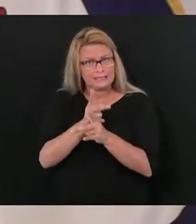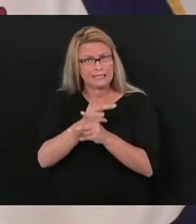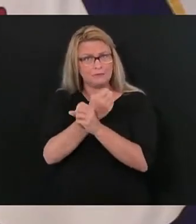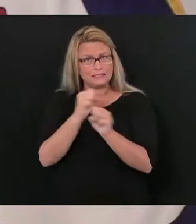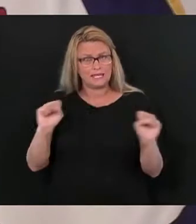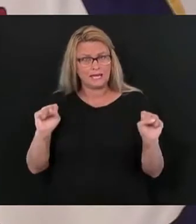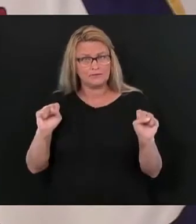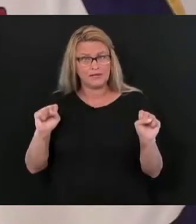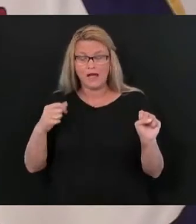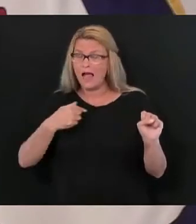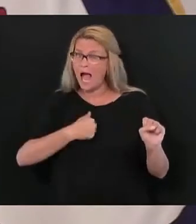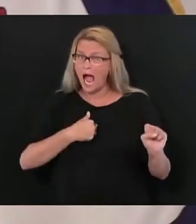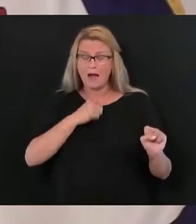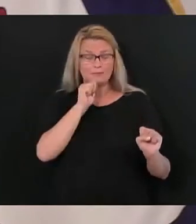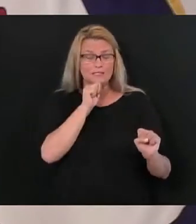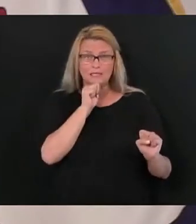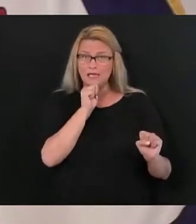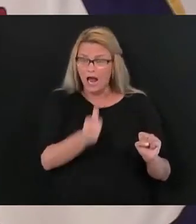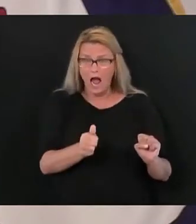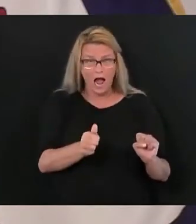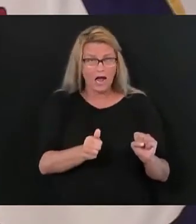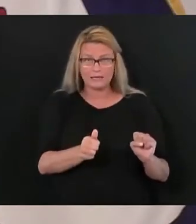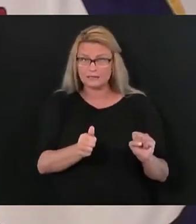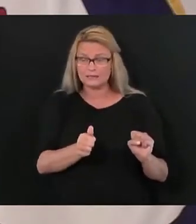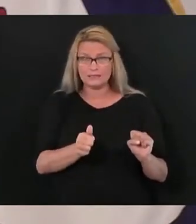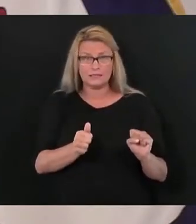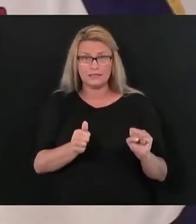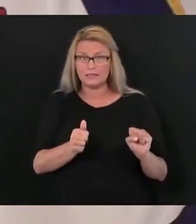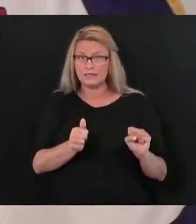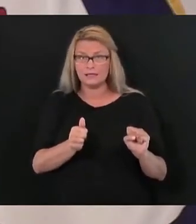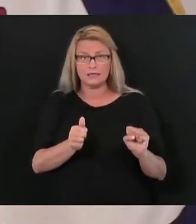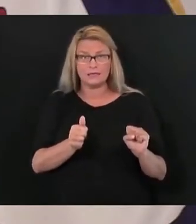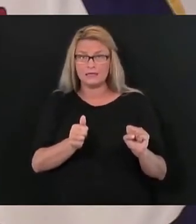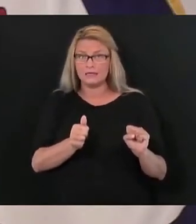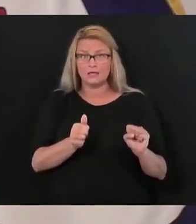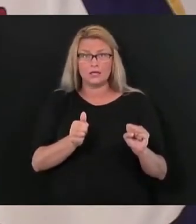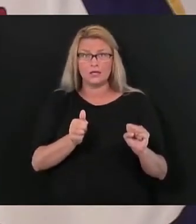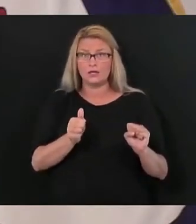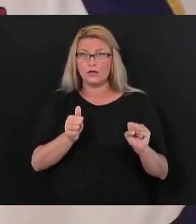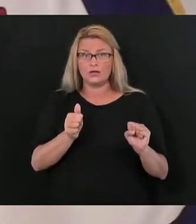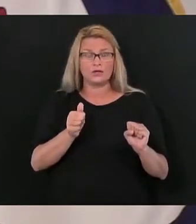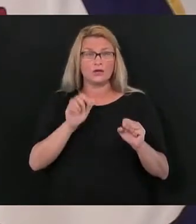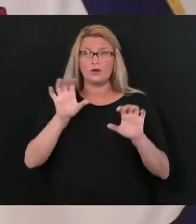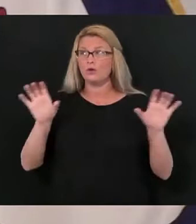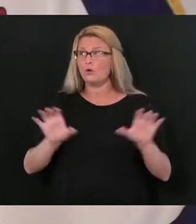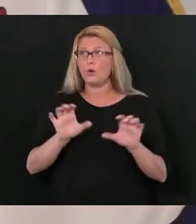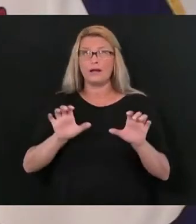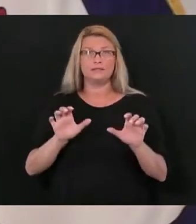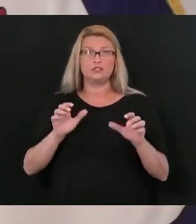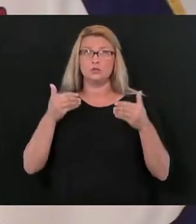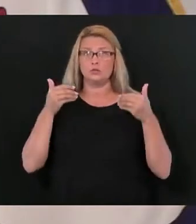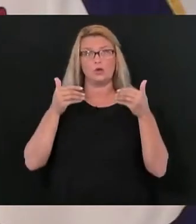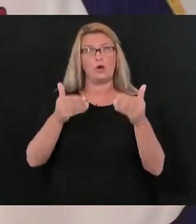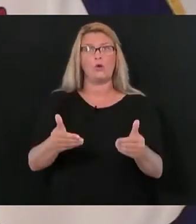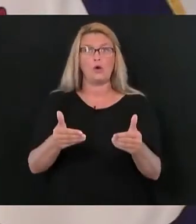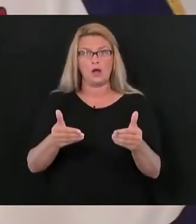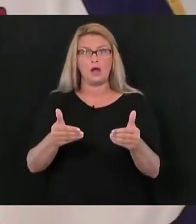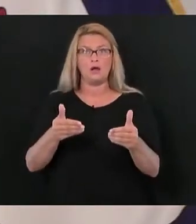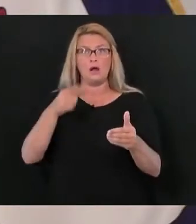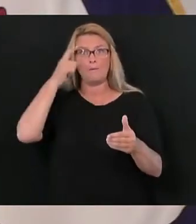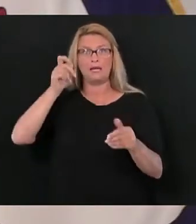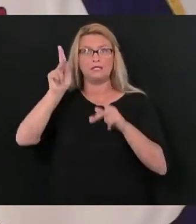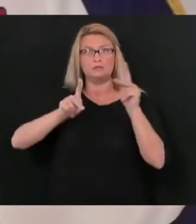not going to compromise regardless to the pressure. I am not going to compromise in any way